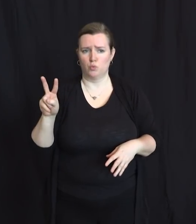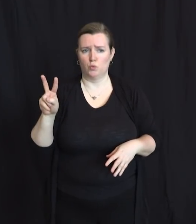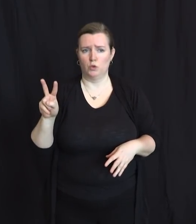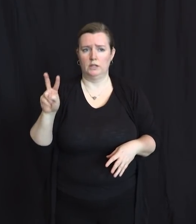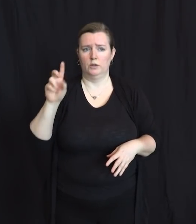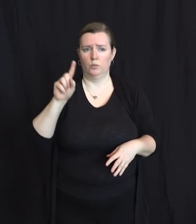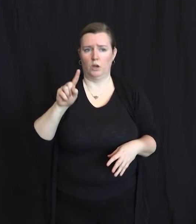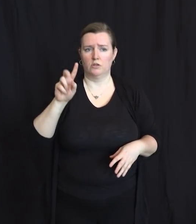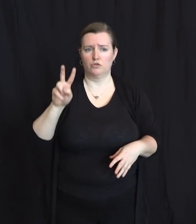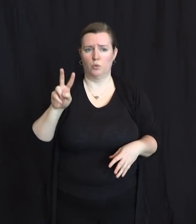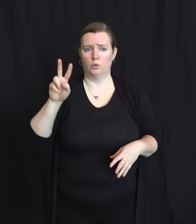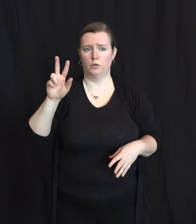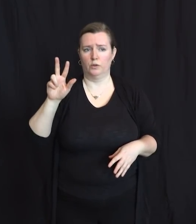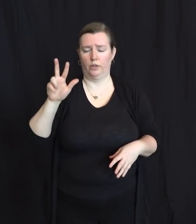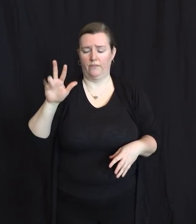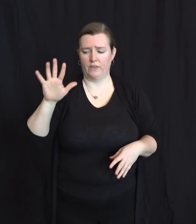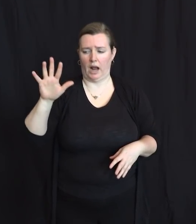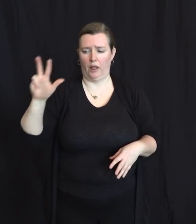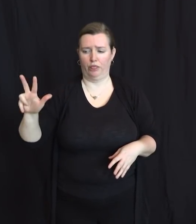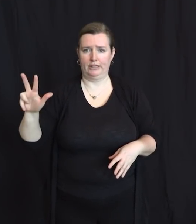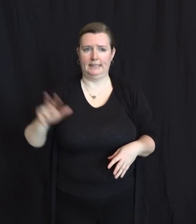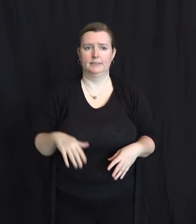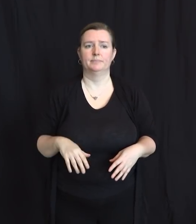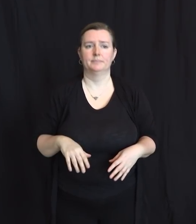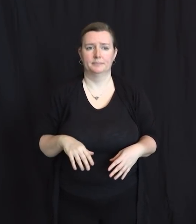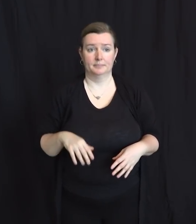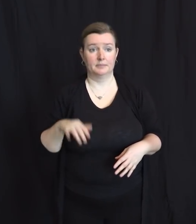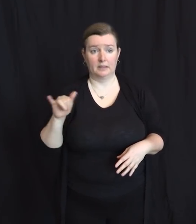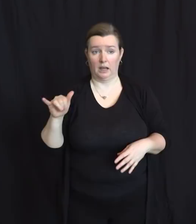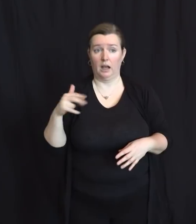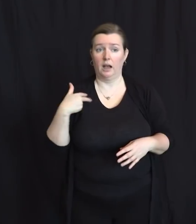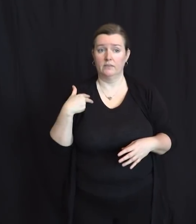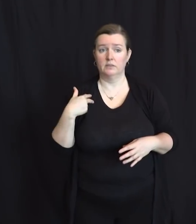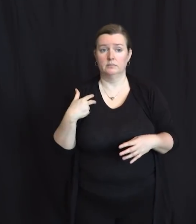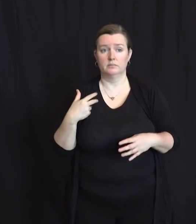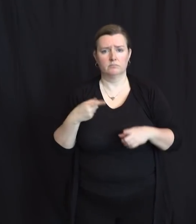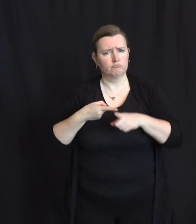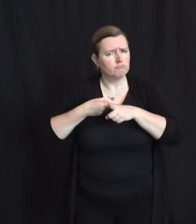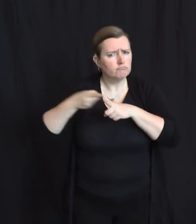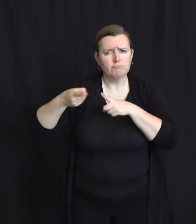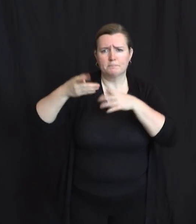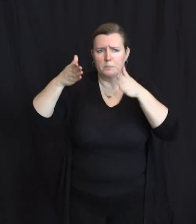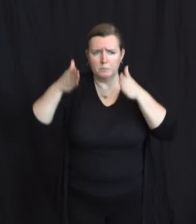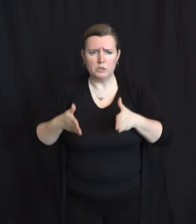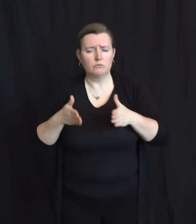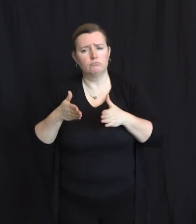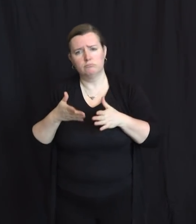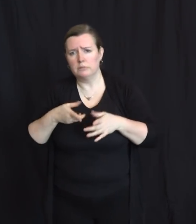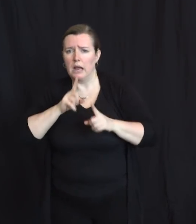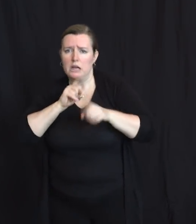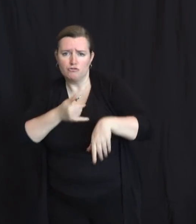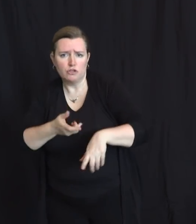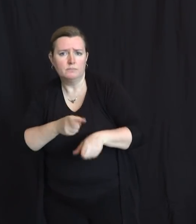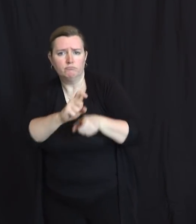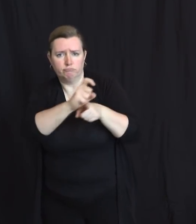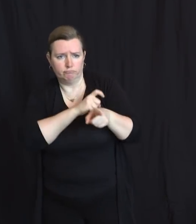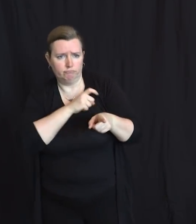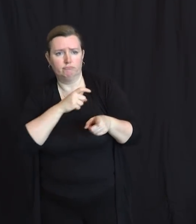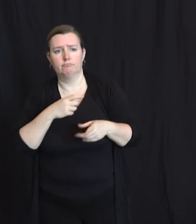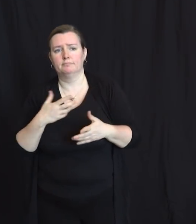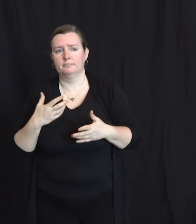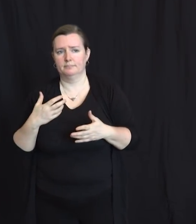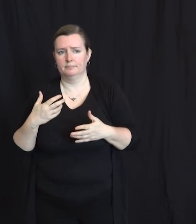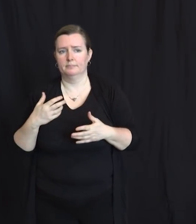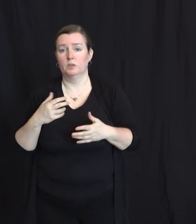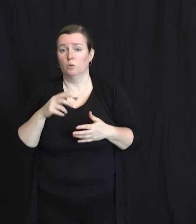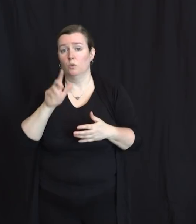1-800-962-1253. Since that time, trained health professionals have taken more than 25,000 calls.